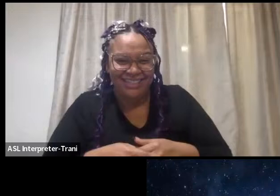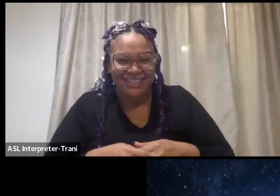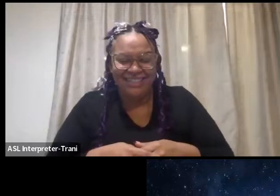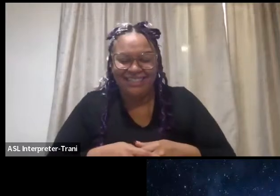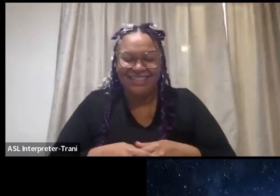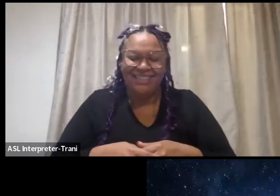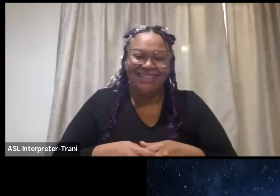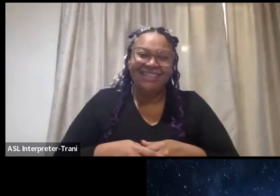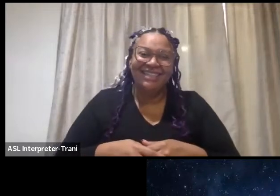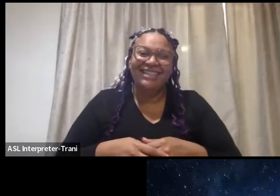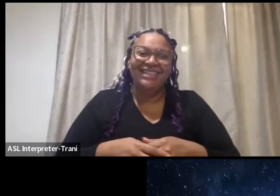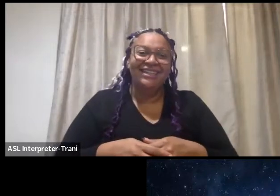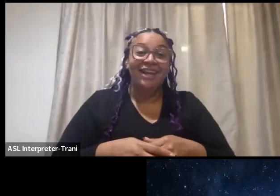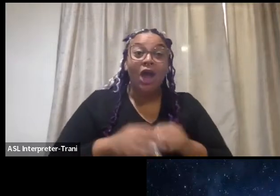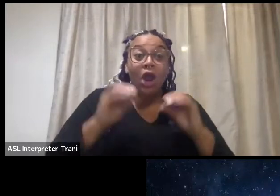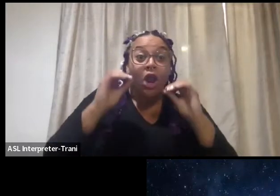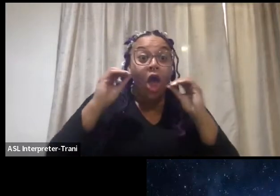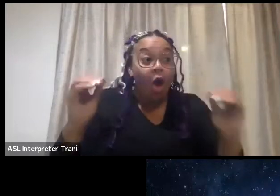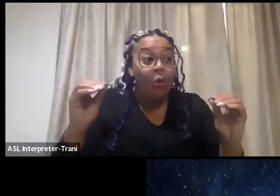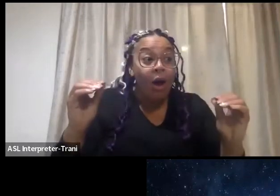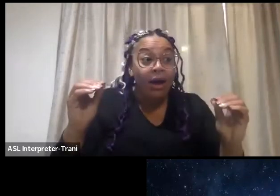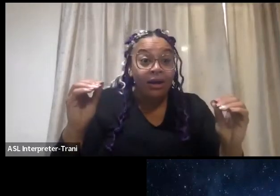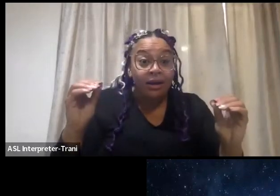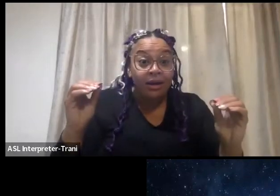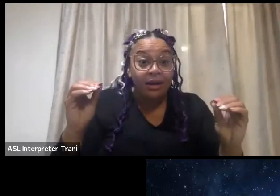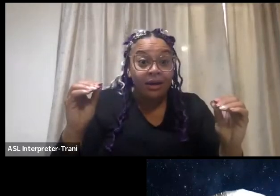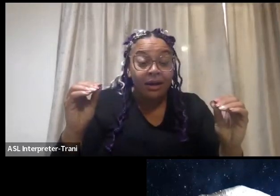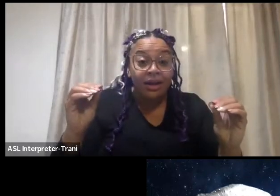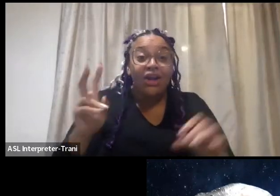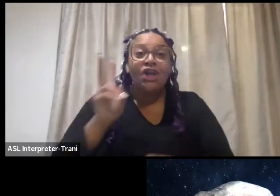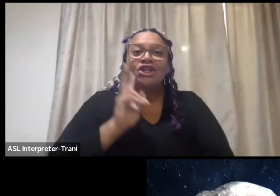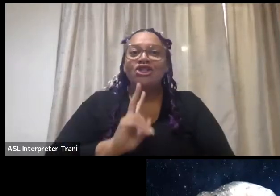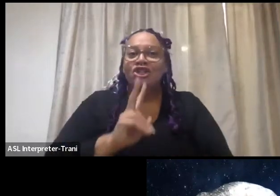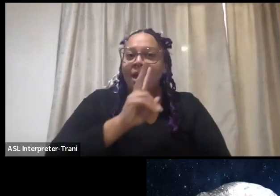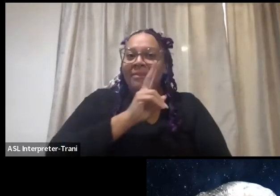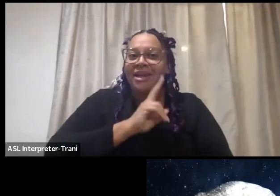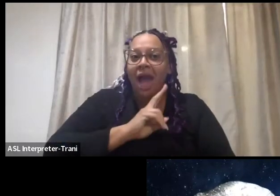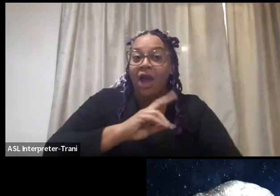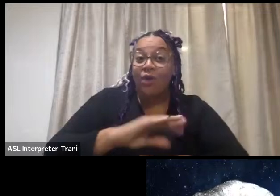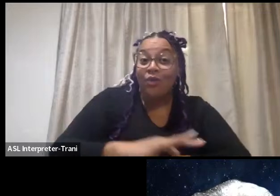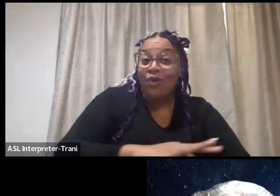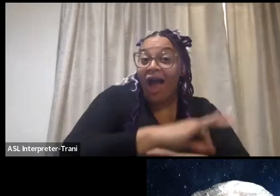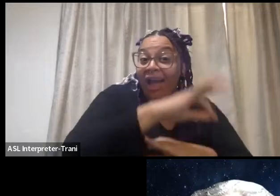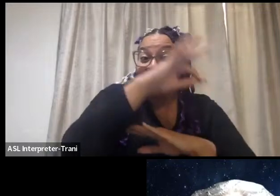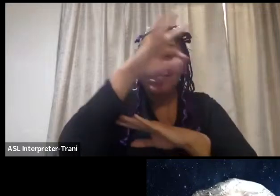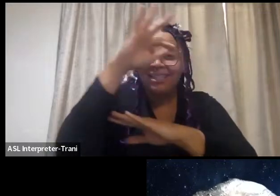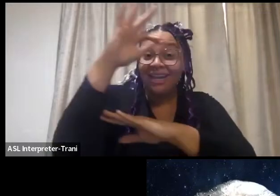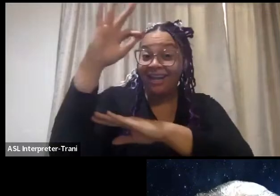Nobody? Gemini rising?